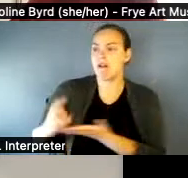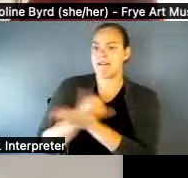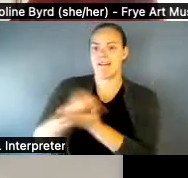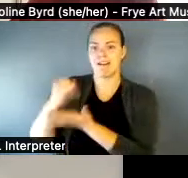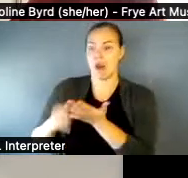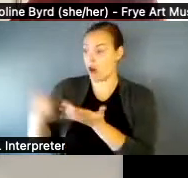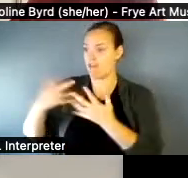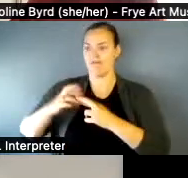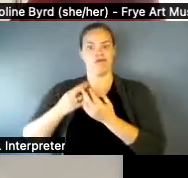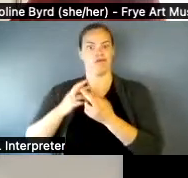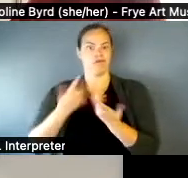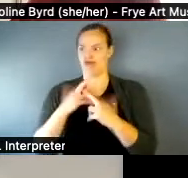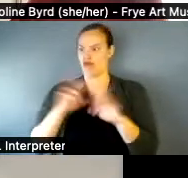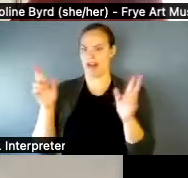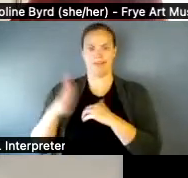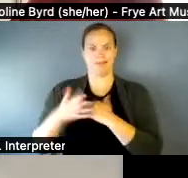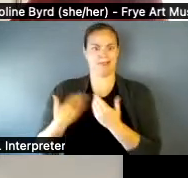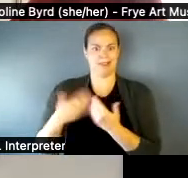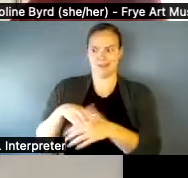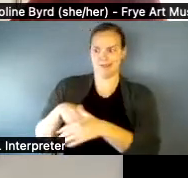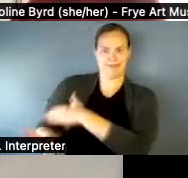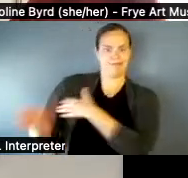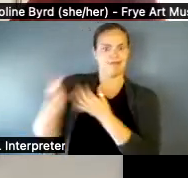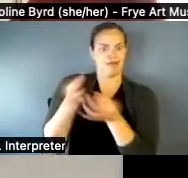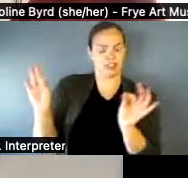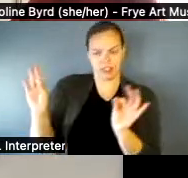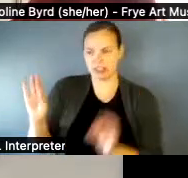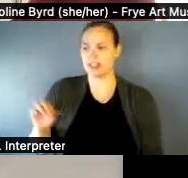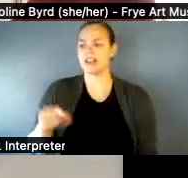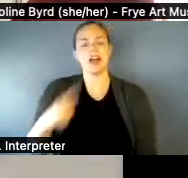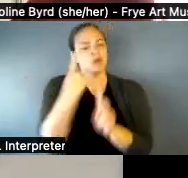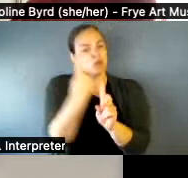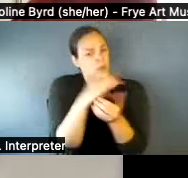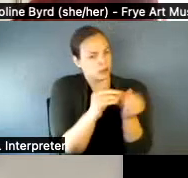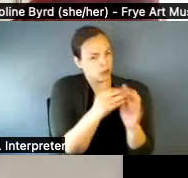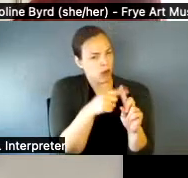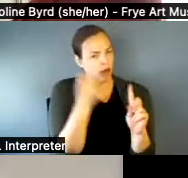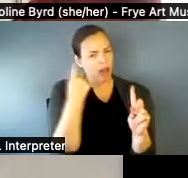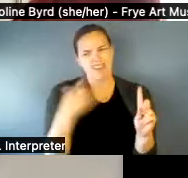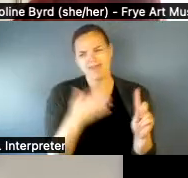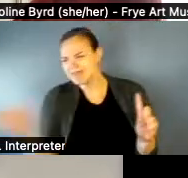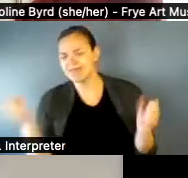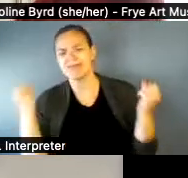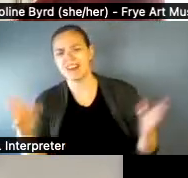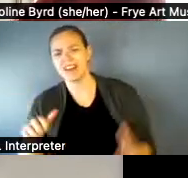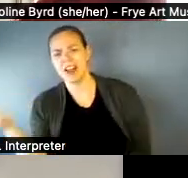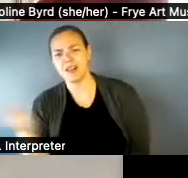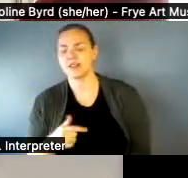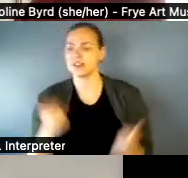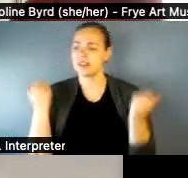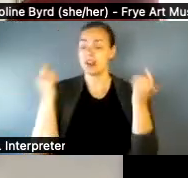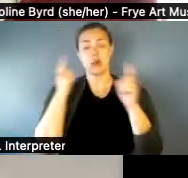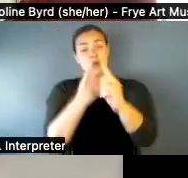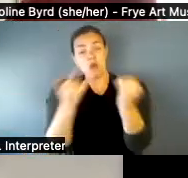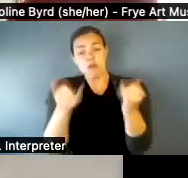to the public, it is only one of the many narratives worth exploring. We hope today's panel brings a